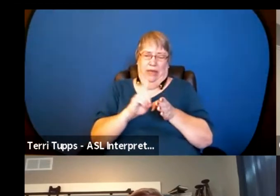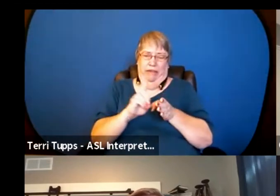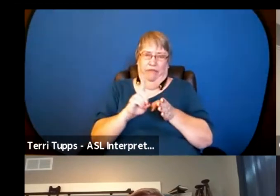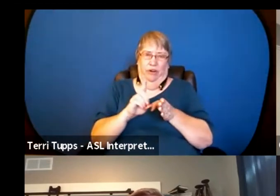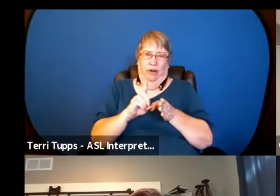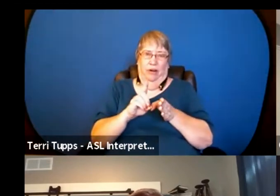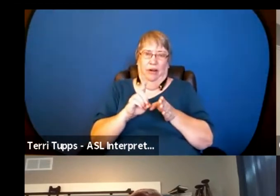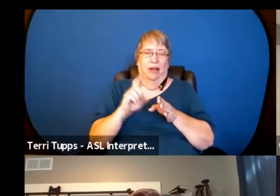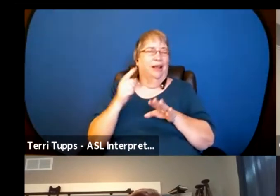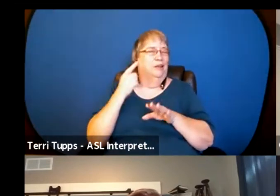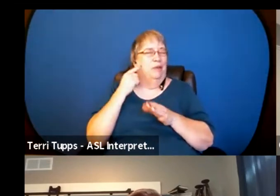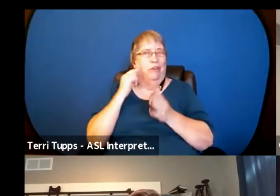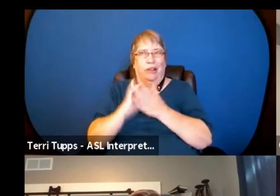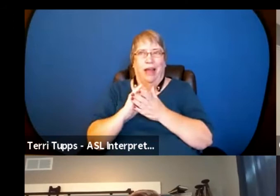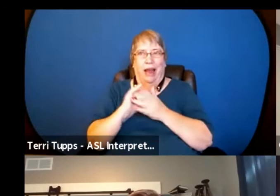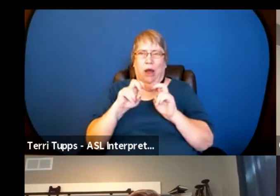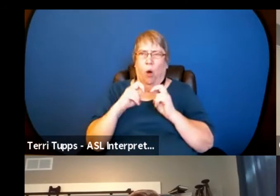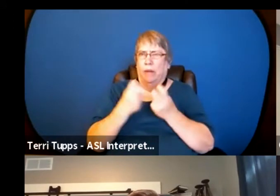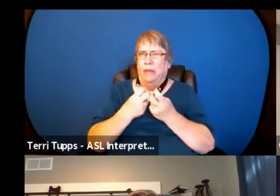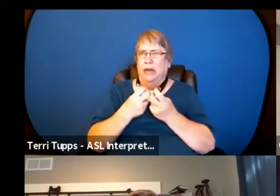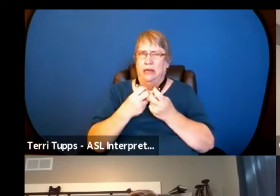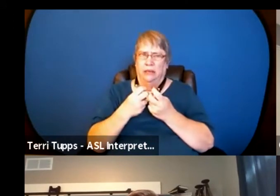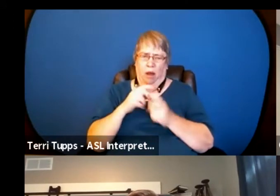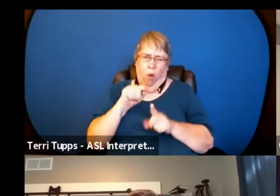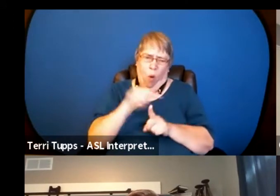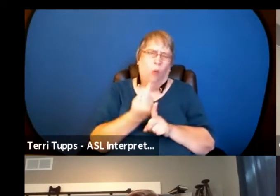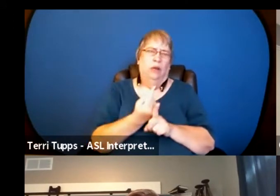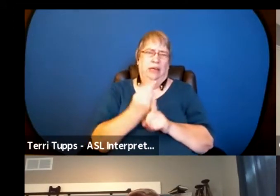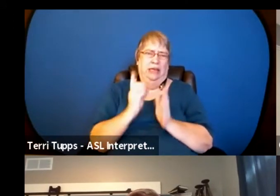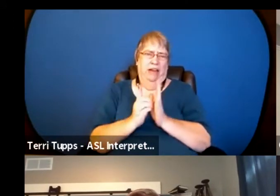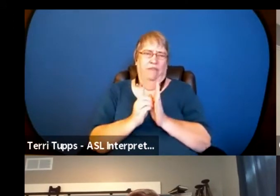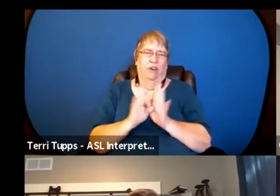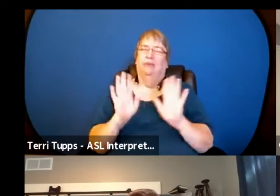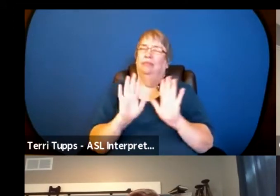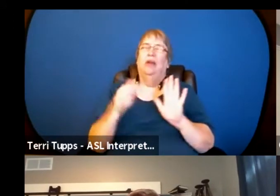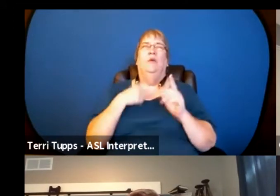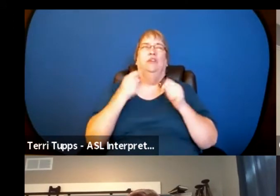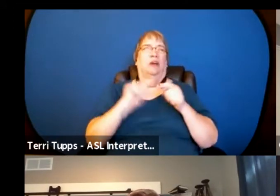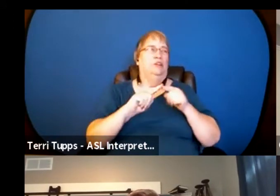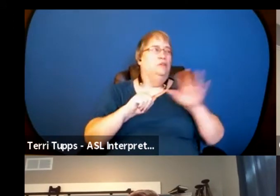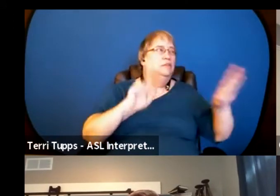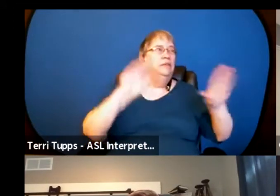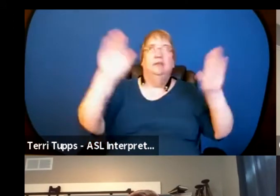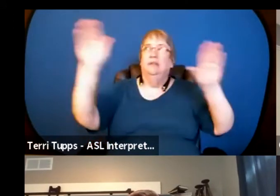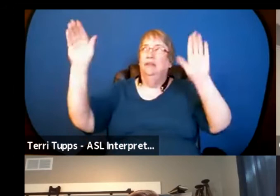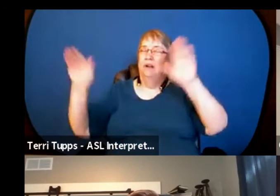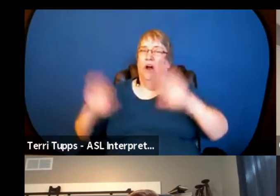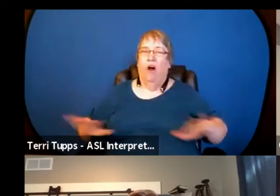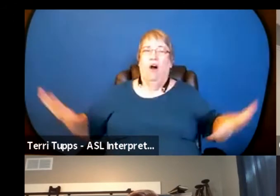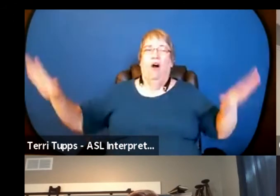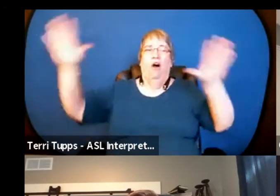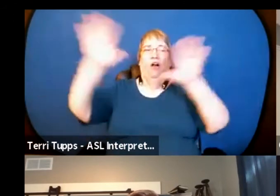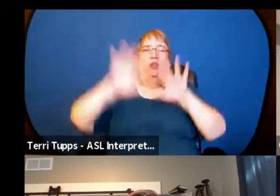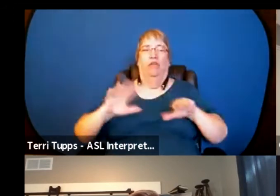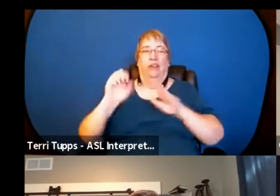and time again about committees, and so we made it an effort to get representatives from other parts of the